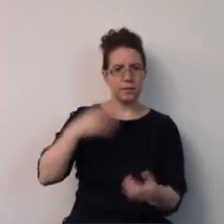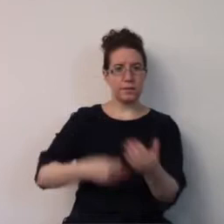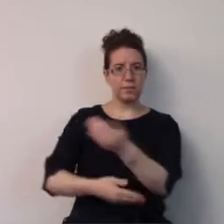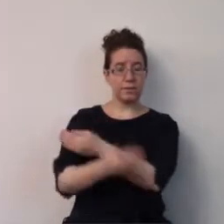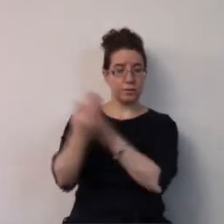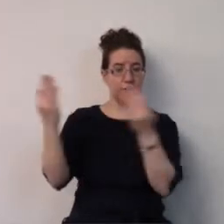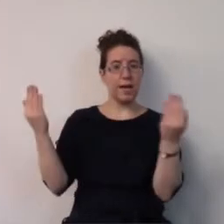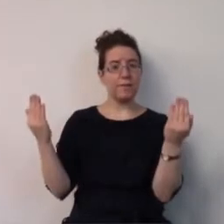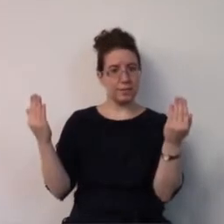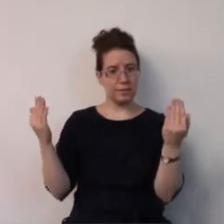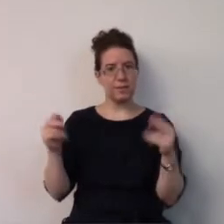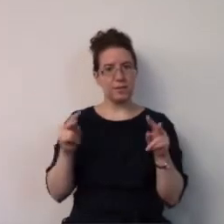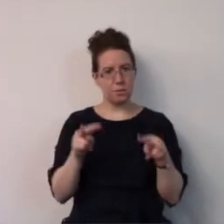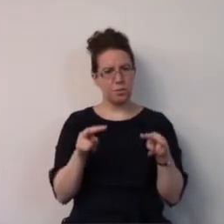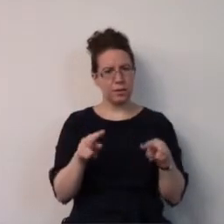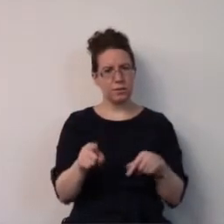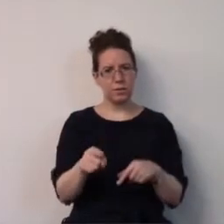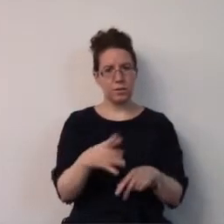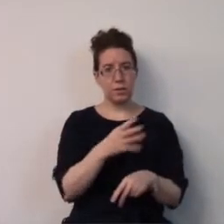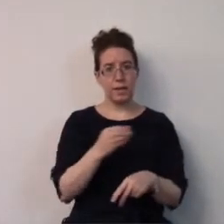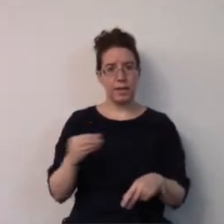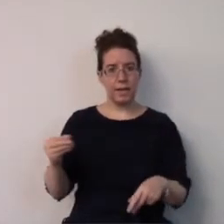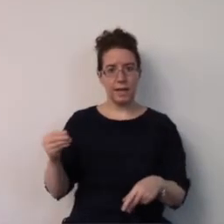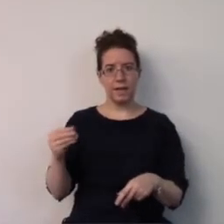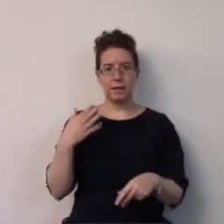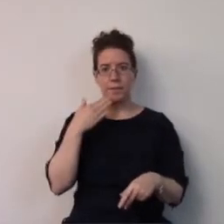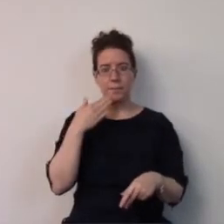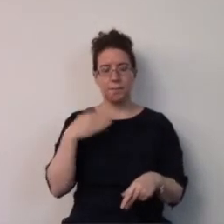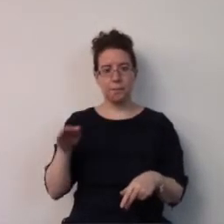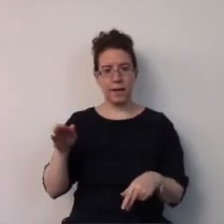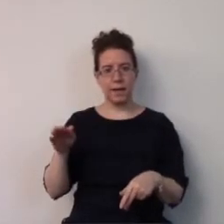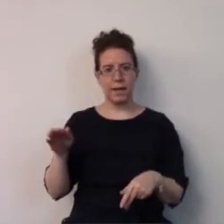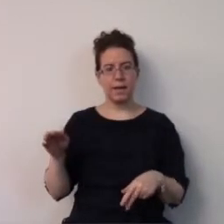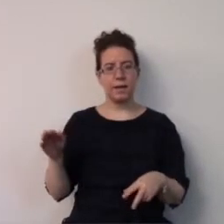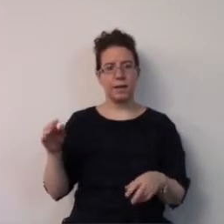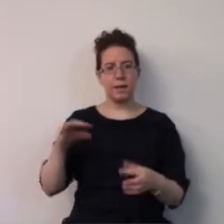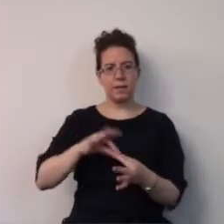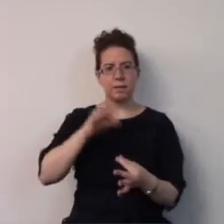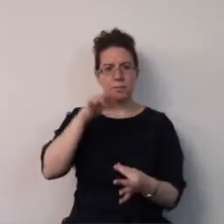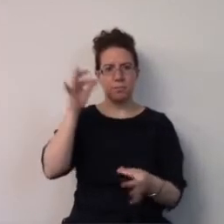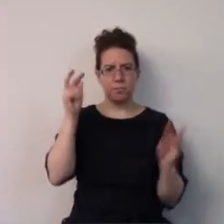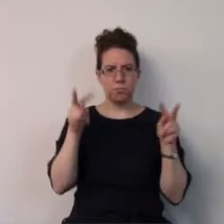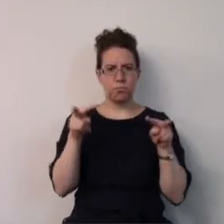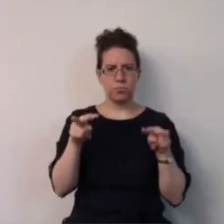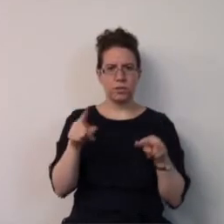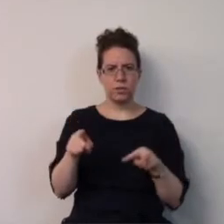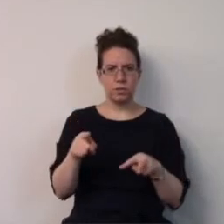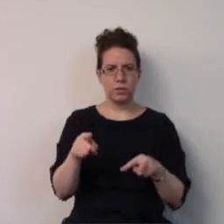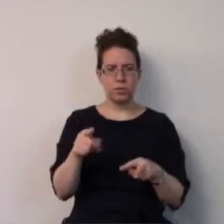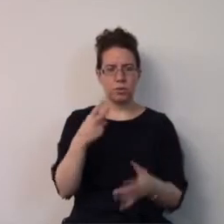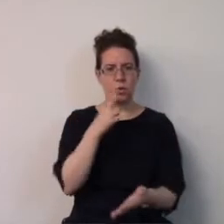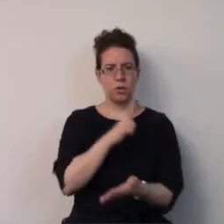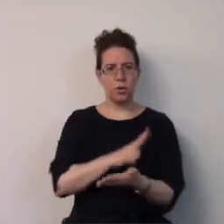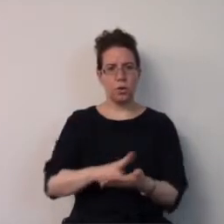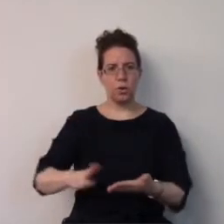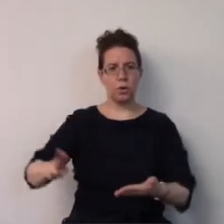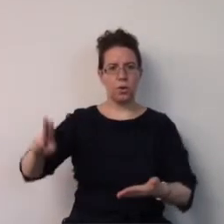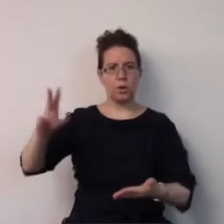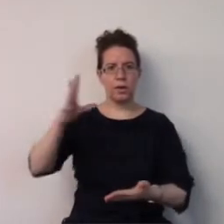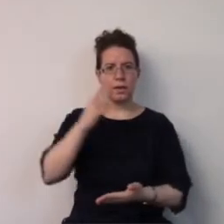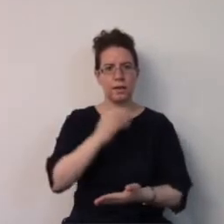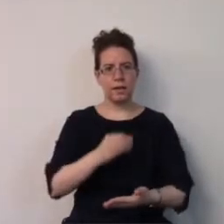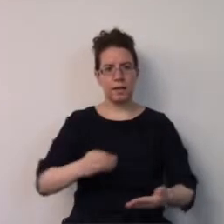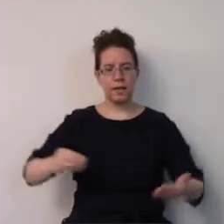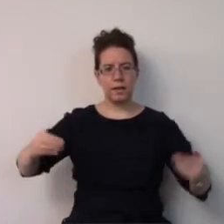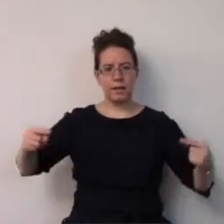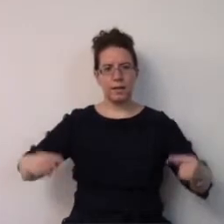are looking for light and for a better way. They're looking for truth. There's children that are watching their parents.